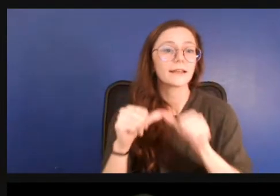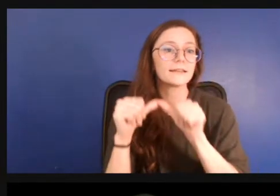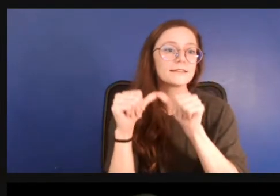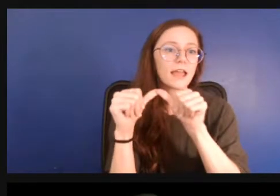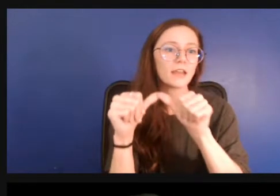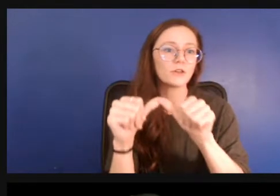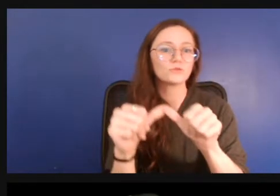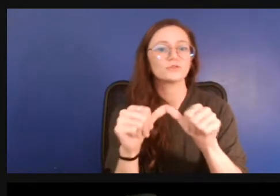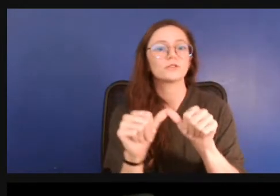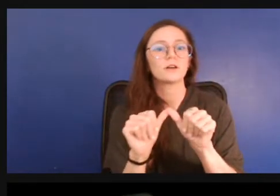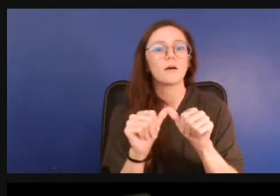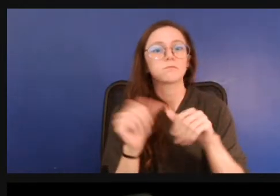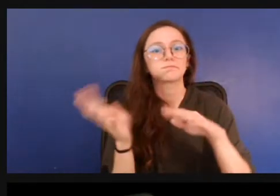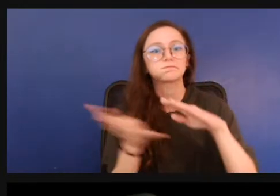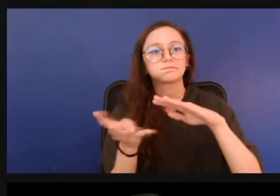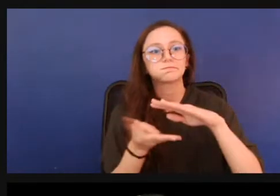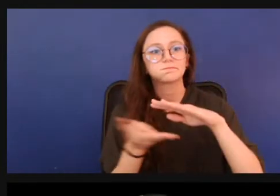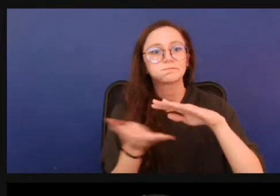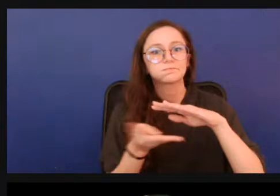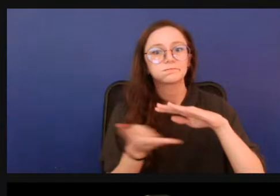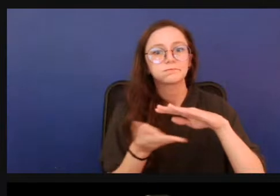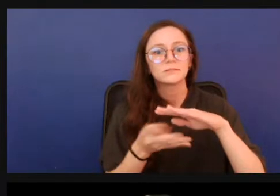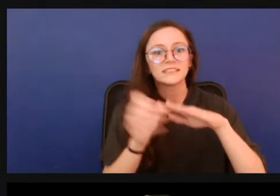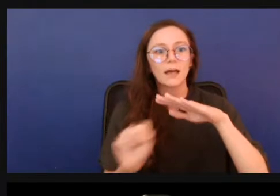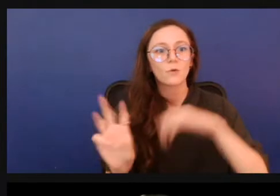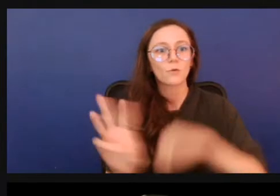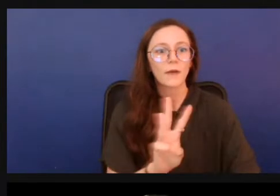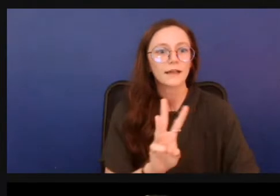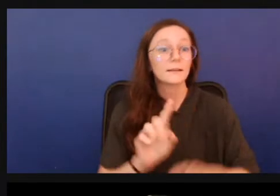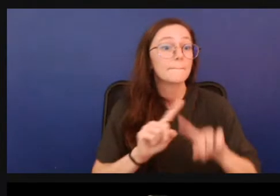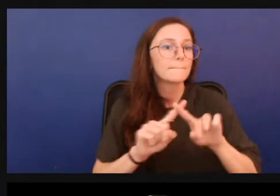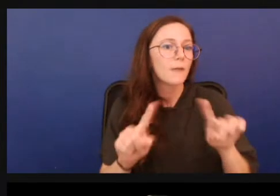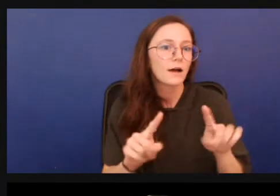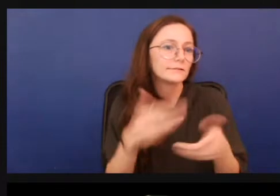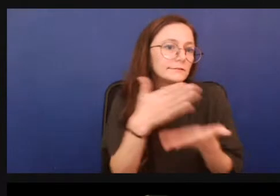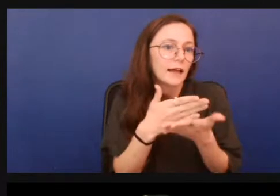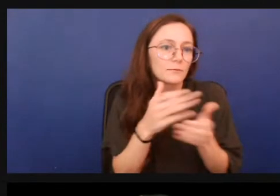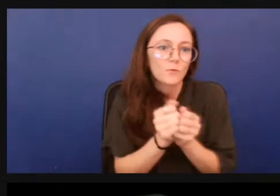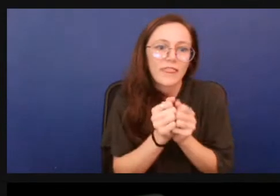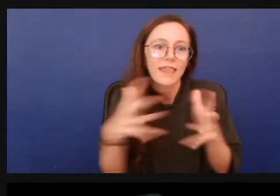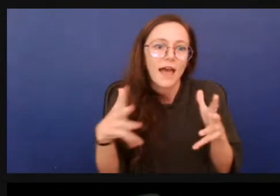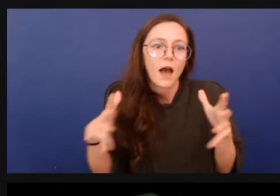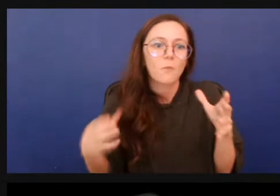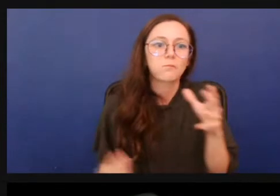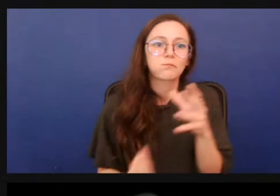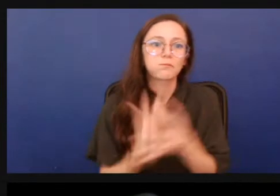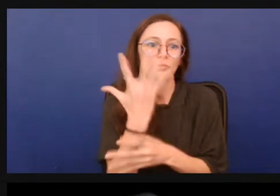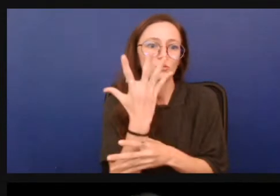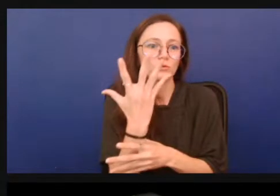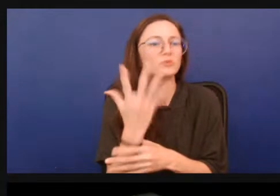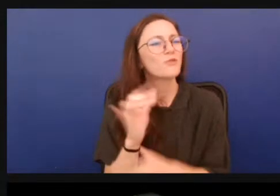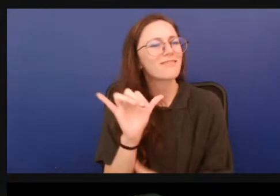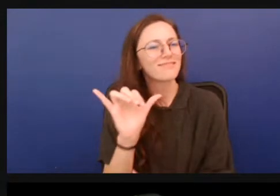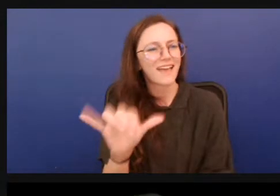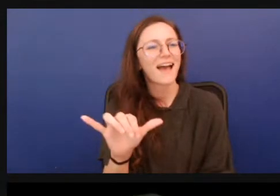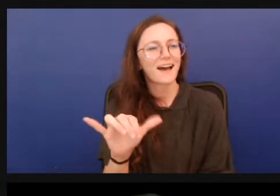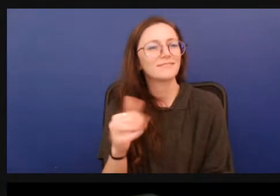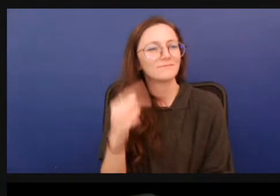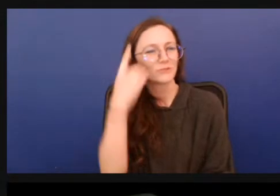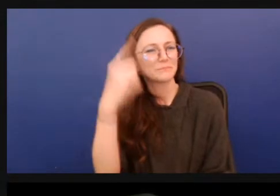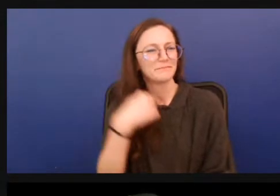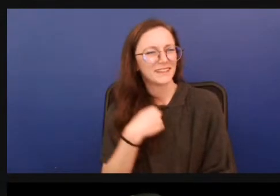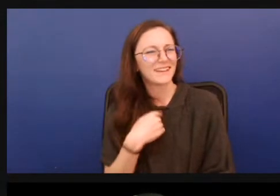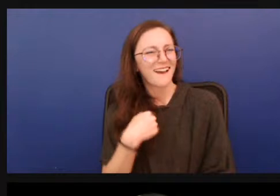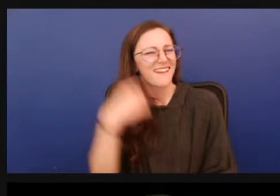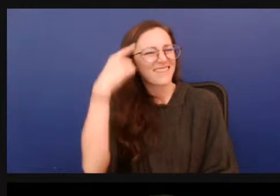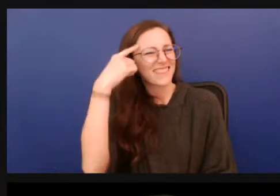summit, but eventually stops with no eruption. That to me, seems like the most likely thing at this point in time. It's been a while